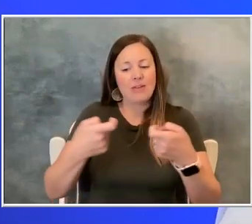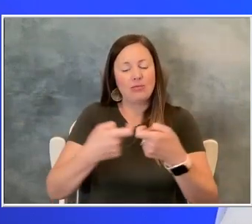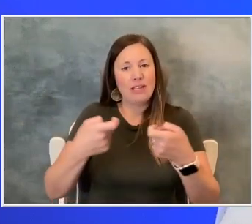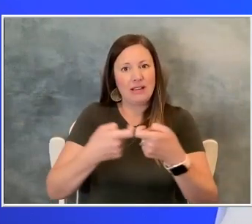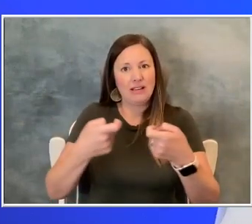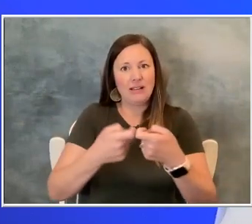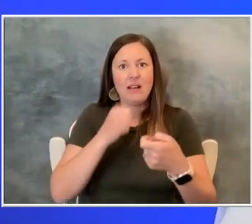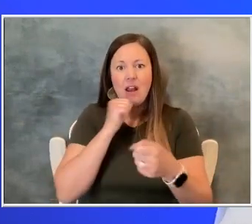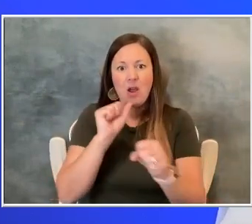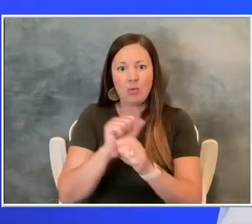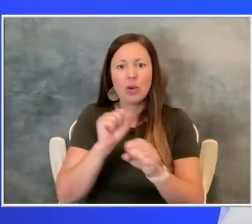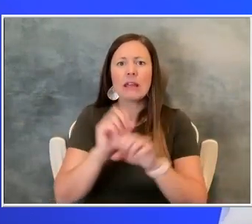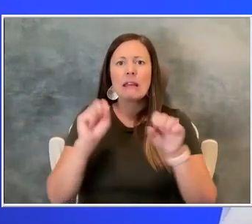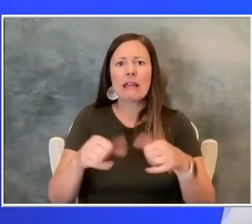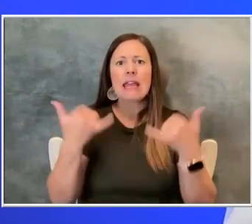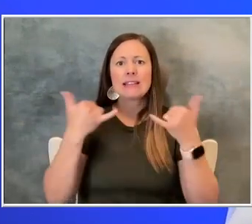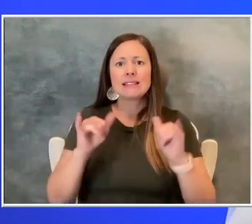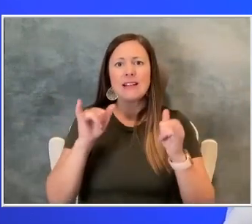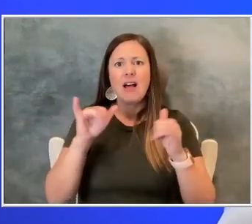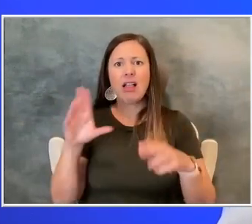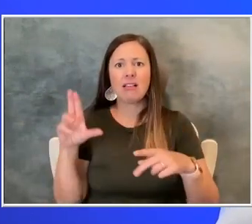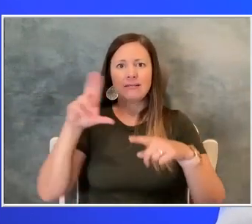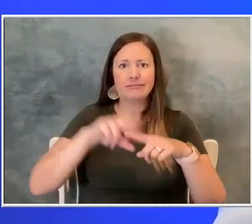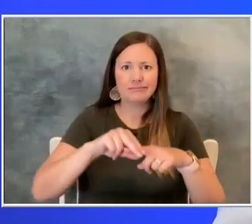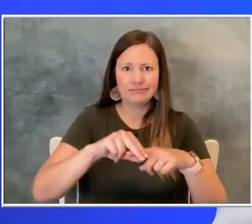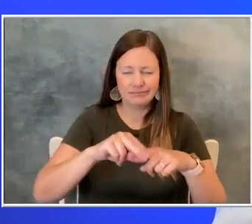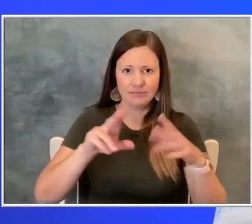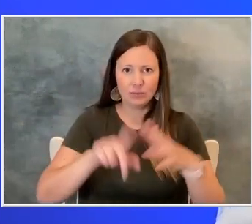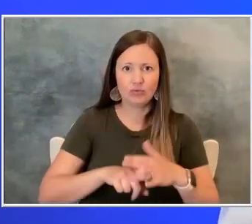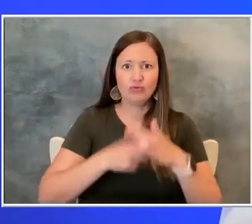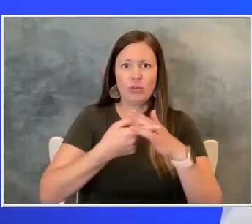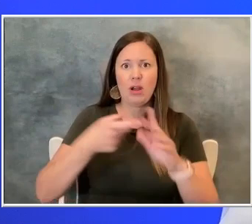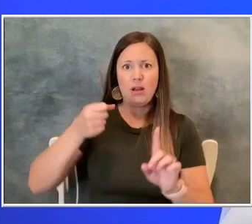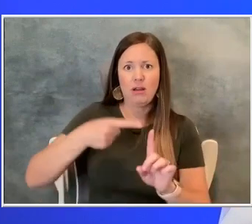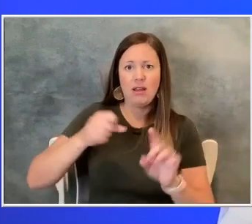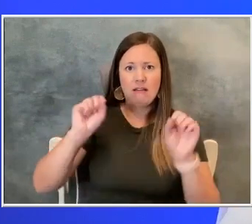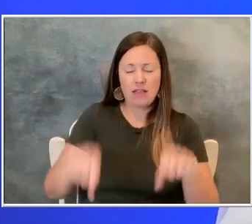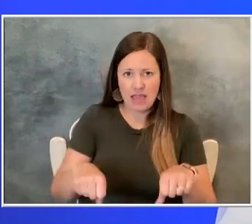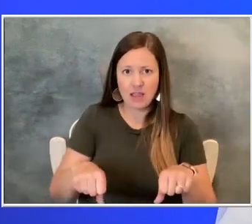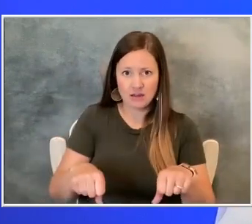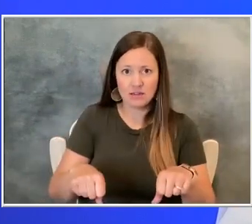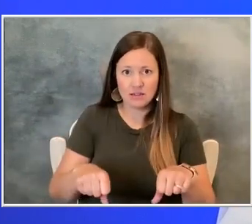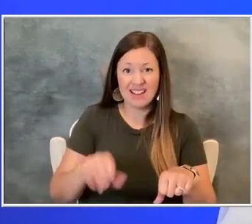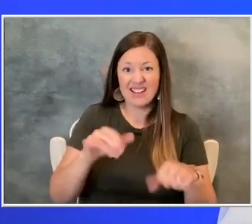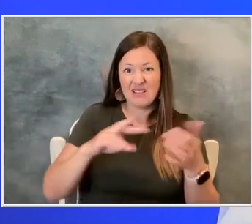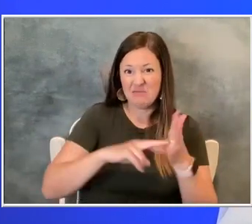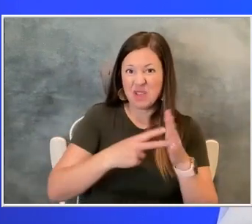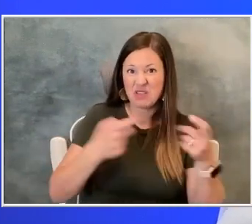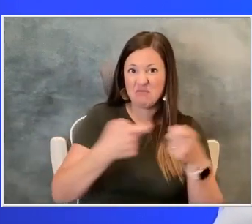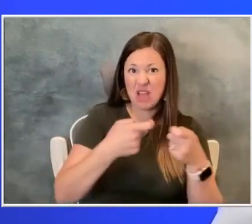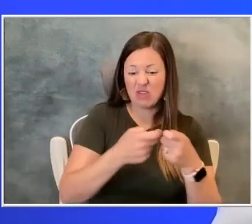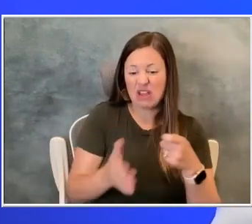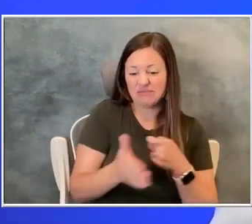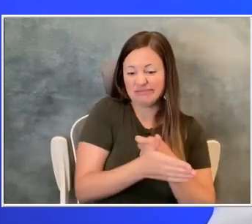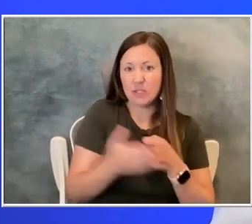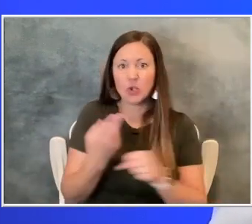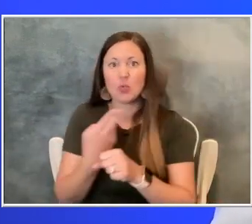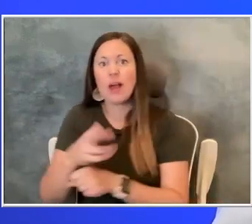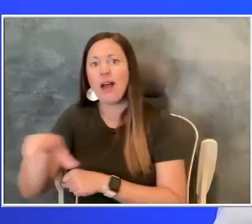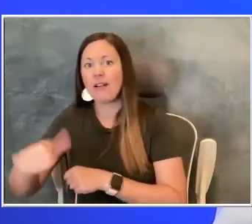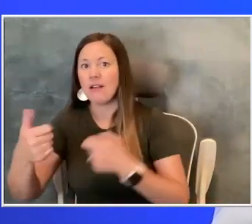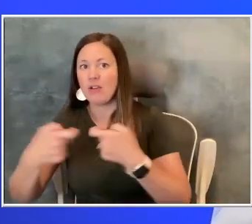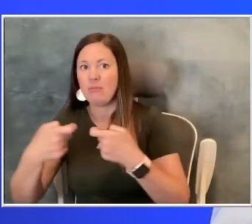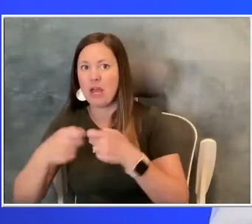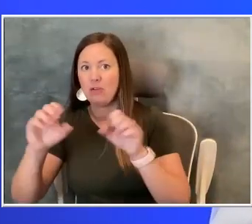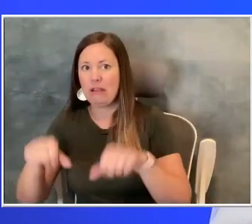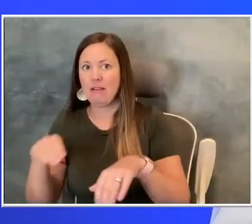jumpstart a car. Okay, you can bypass the battery with an electrical spark from another battery, right? Of course. Now, depending